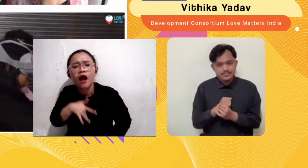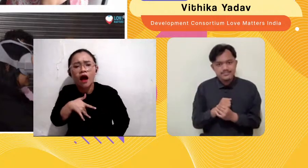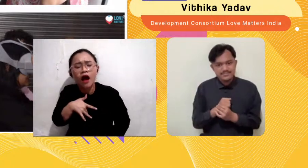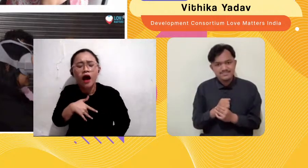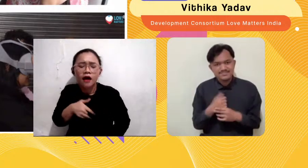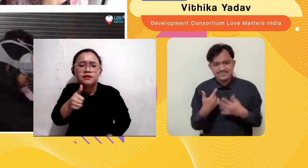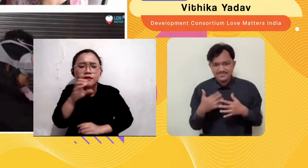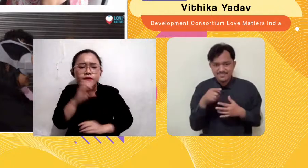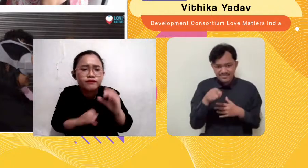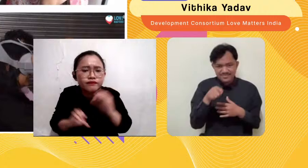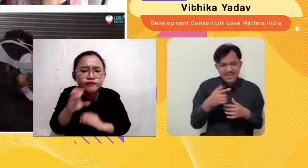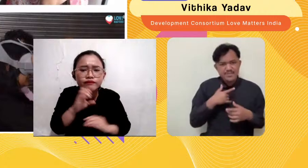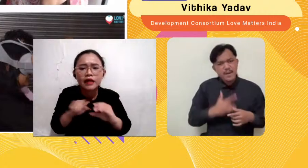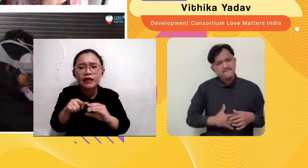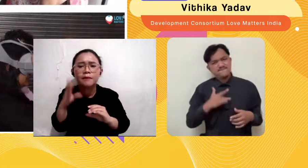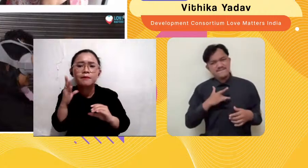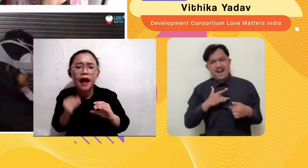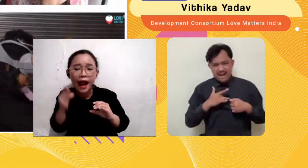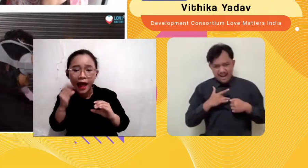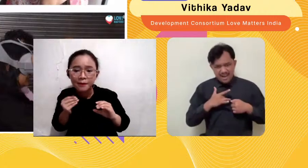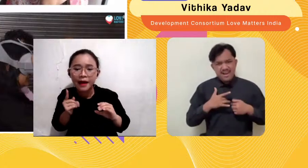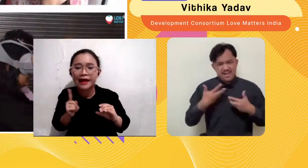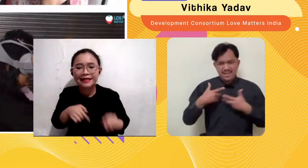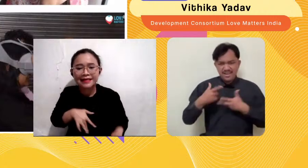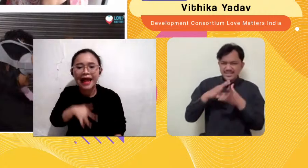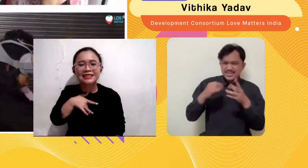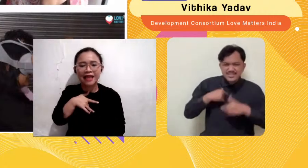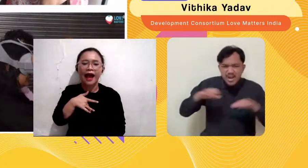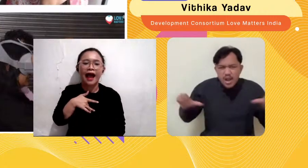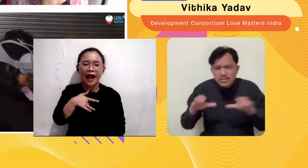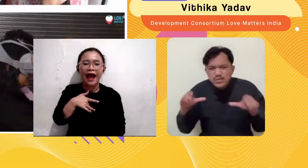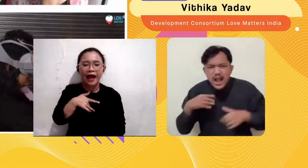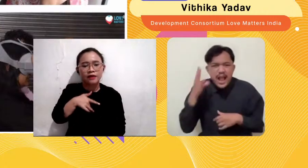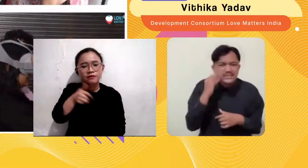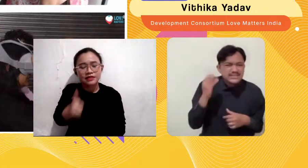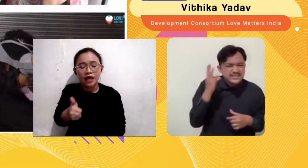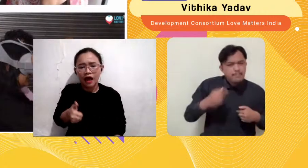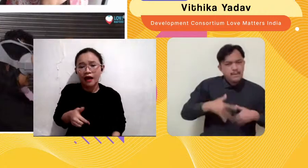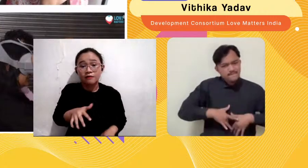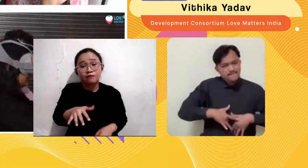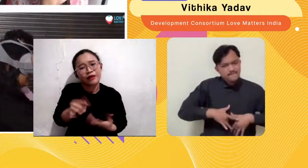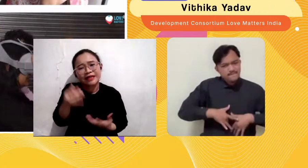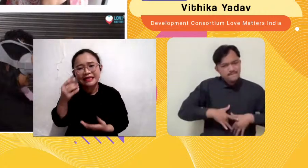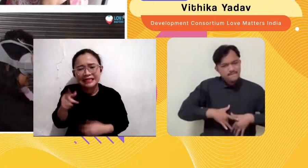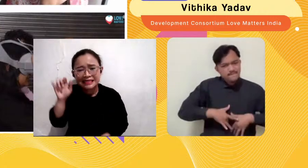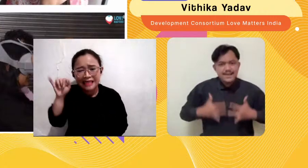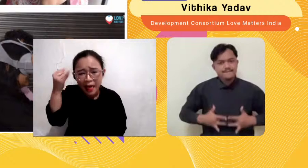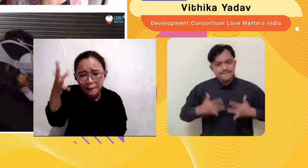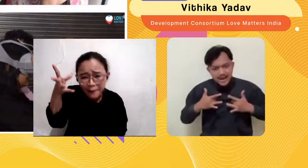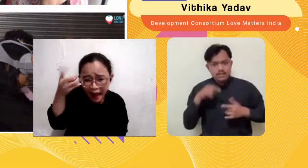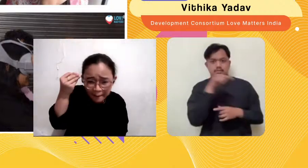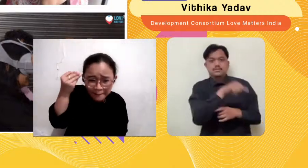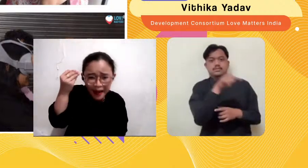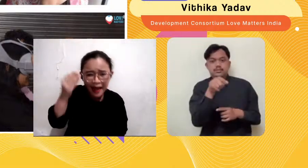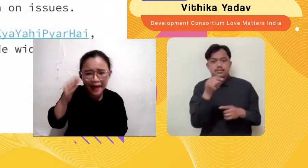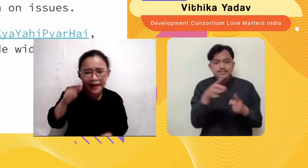is engaging, but at the same time busting myths and misconceptions and giving people information they need. One of the